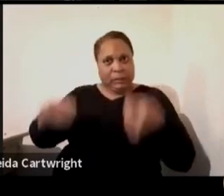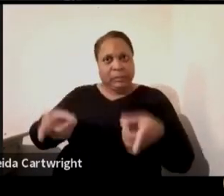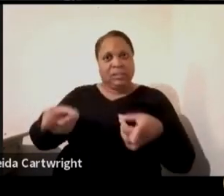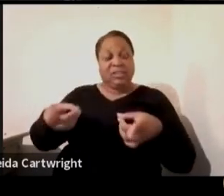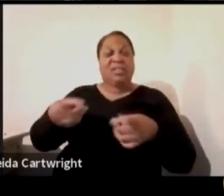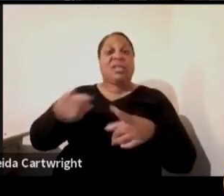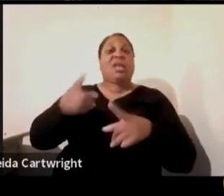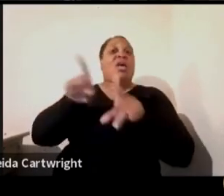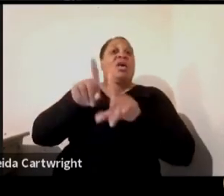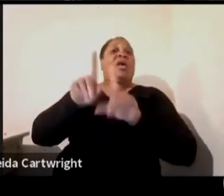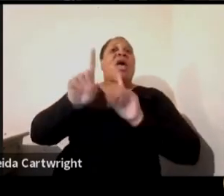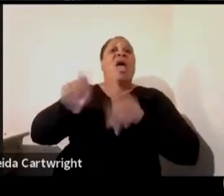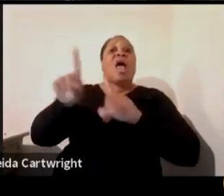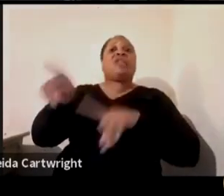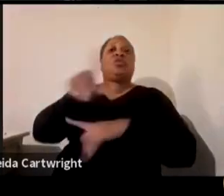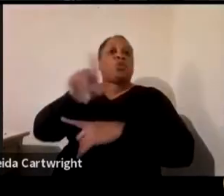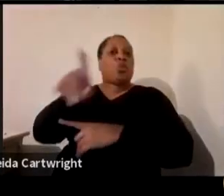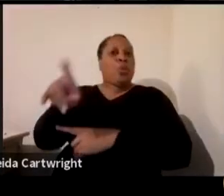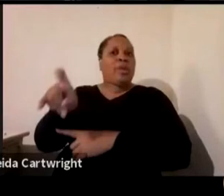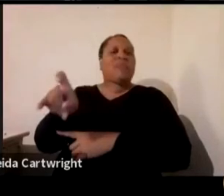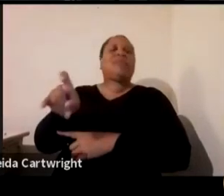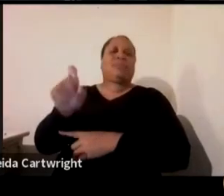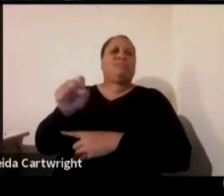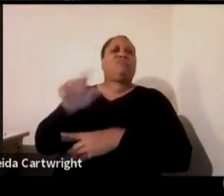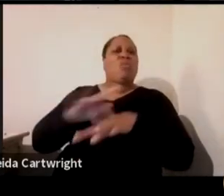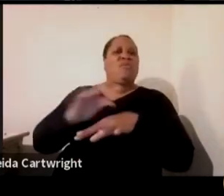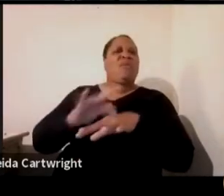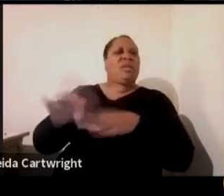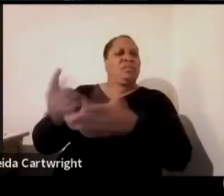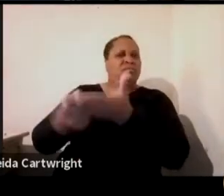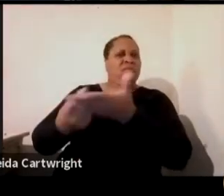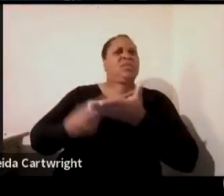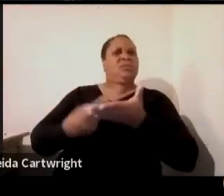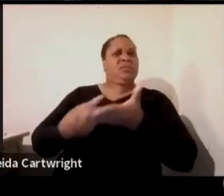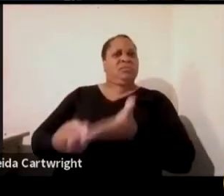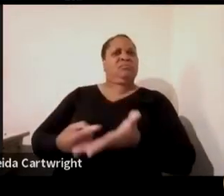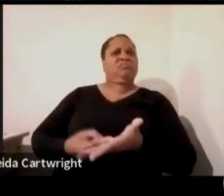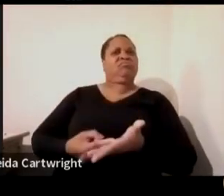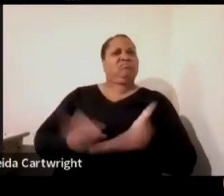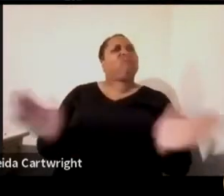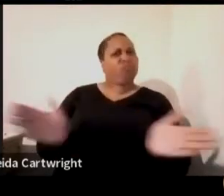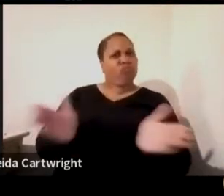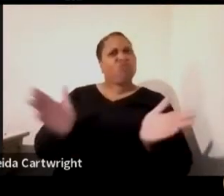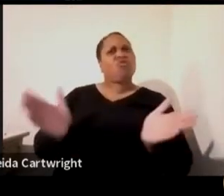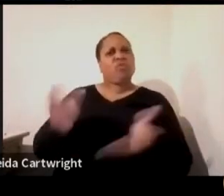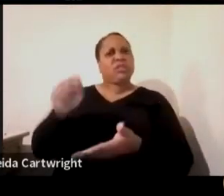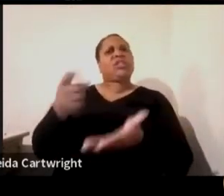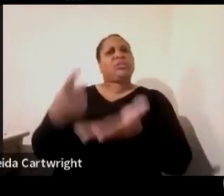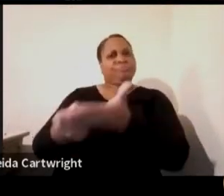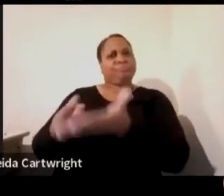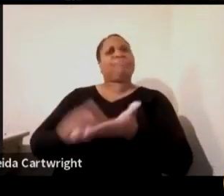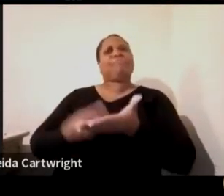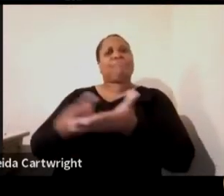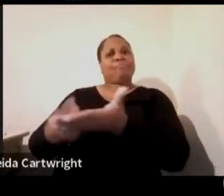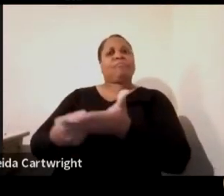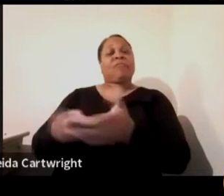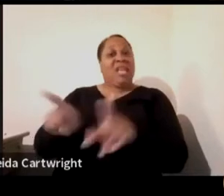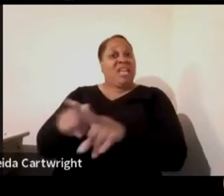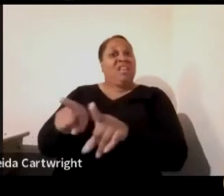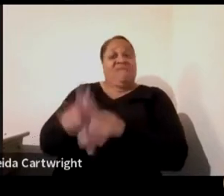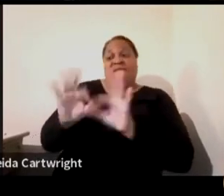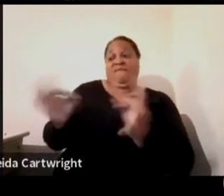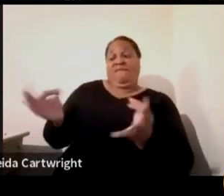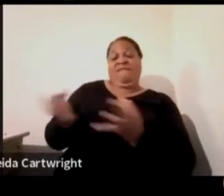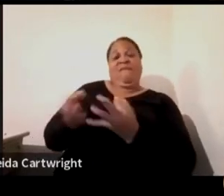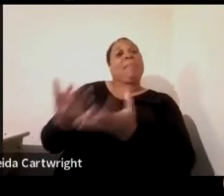it, and we're available to discuss that, and we encourage persons to discuss it. And we want people to discuss it even as a family,